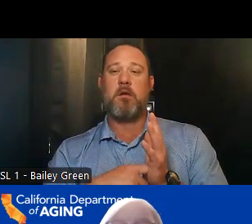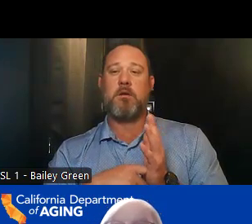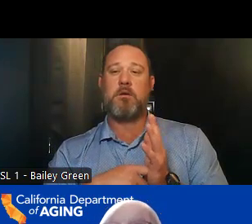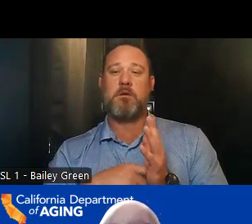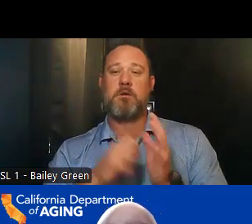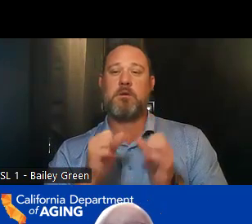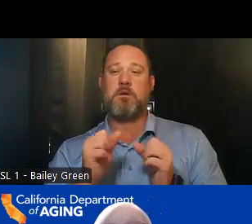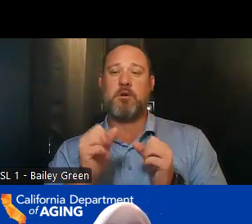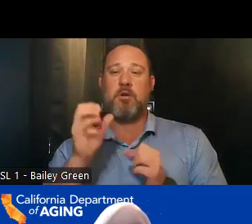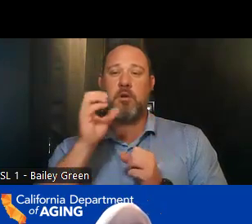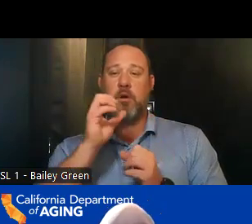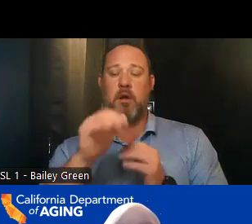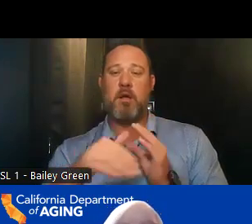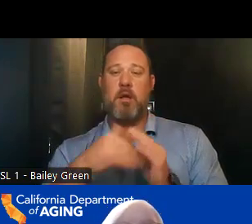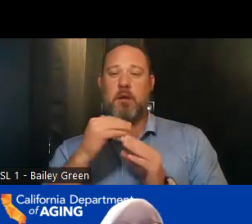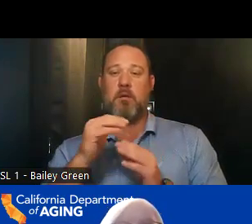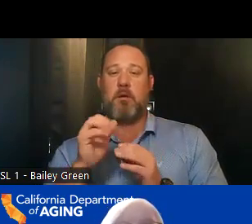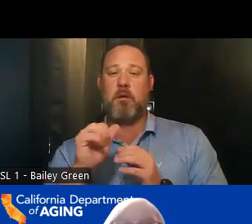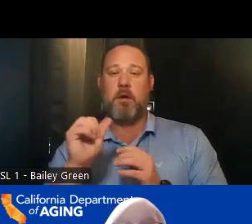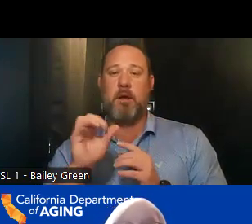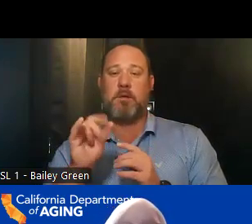do. Could you please email engage at